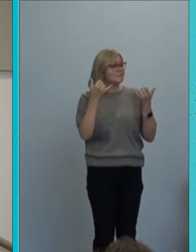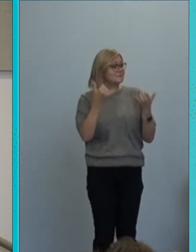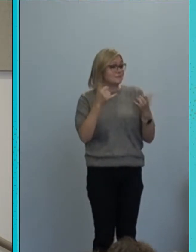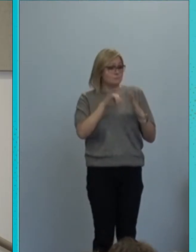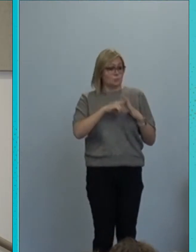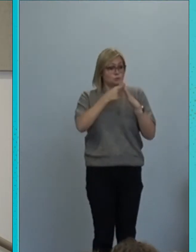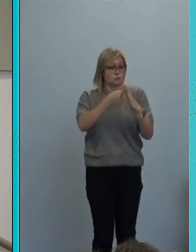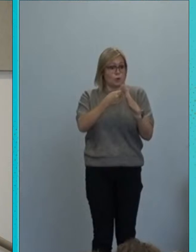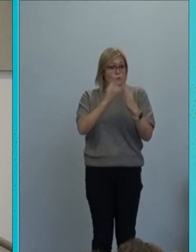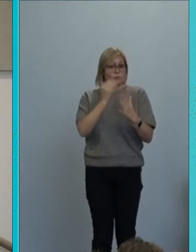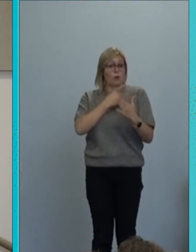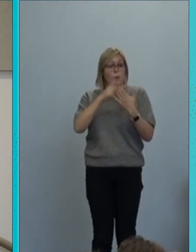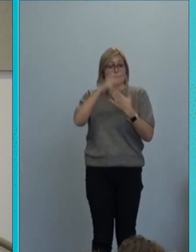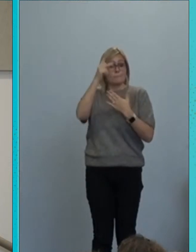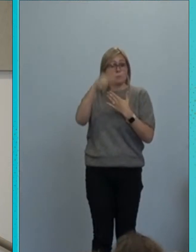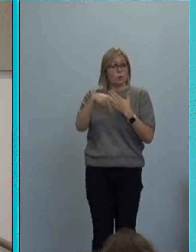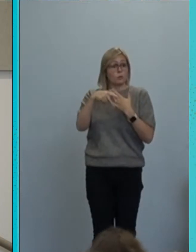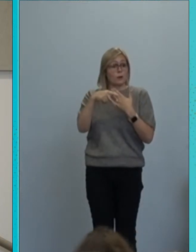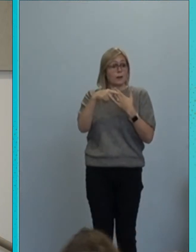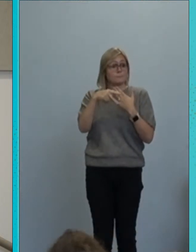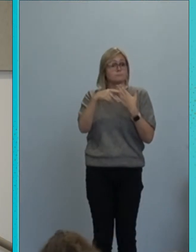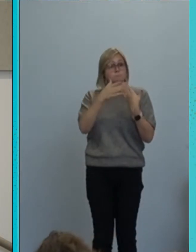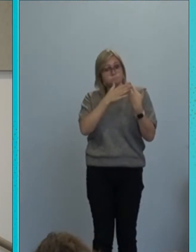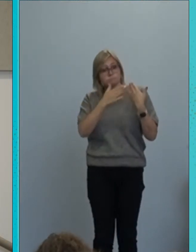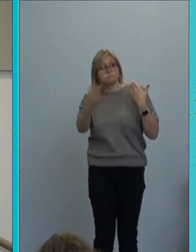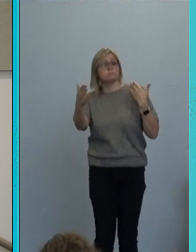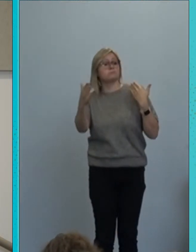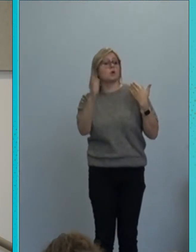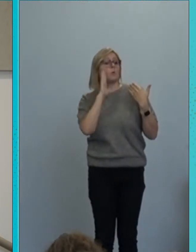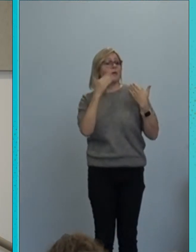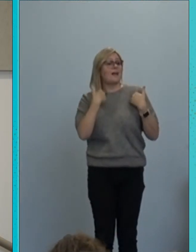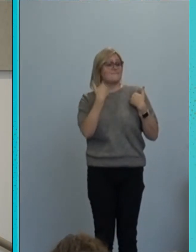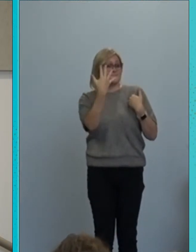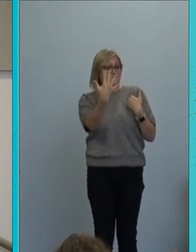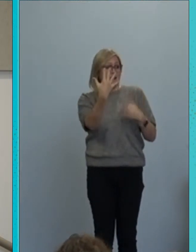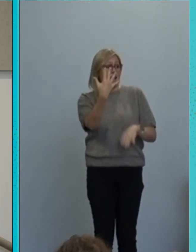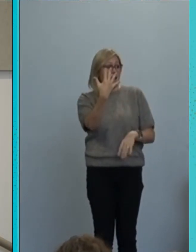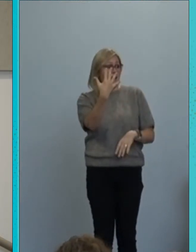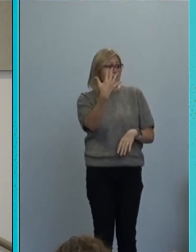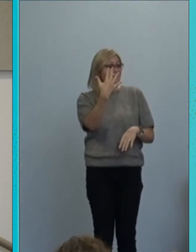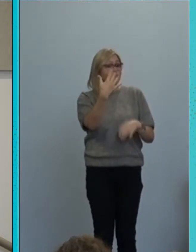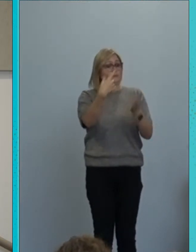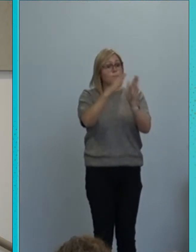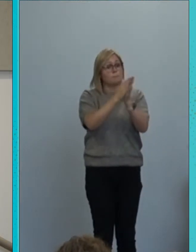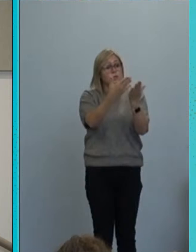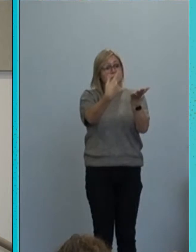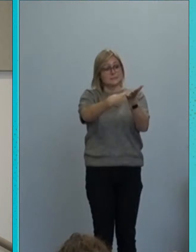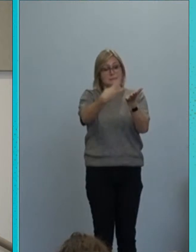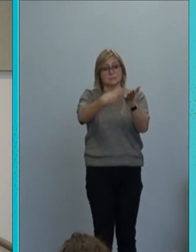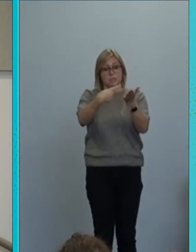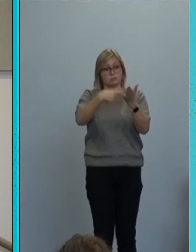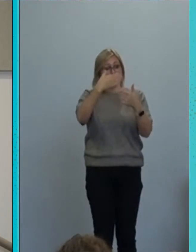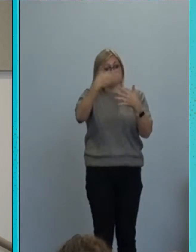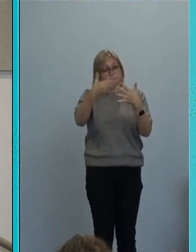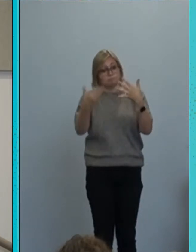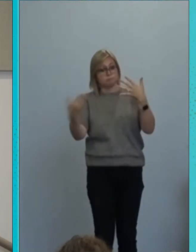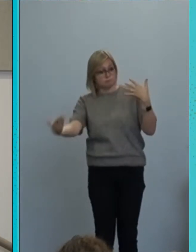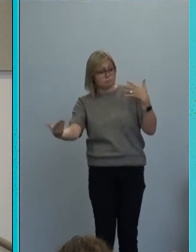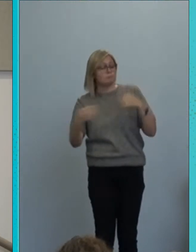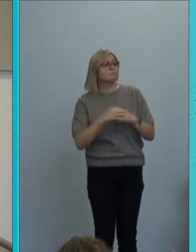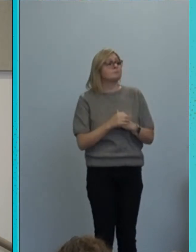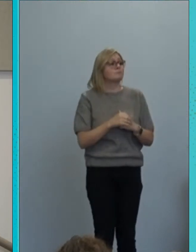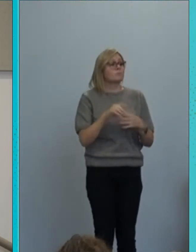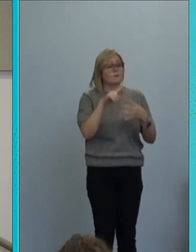kickoff of our program series, which will also include 5 booked discussions, 4